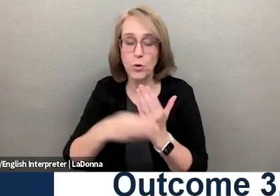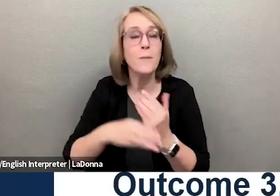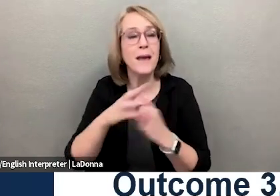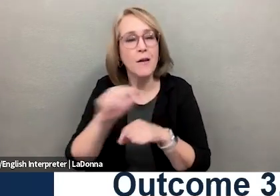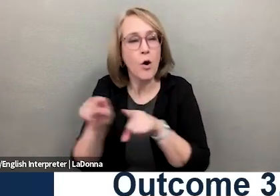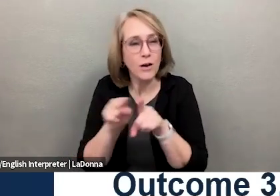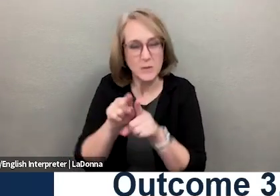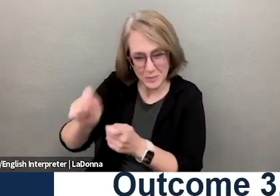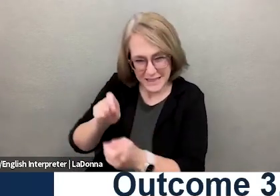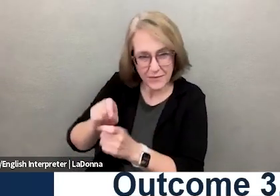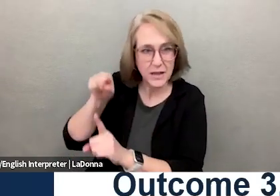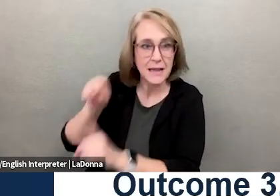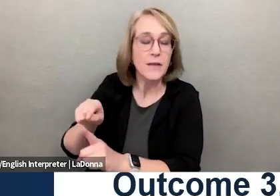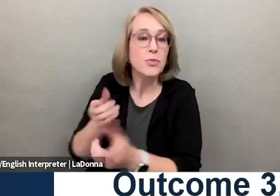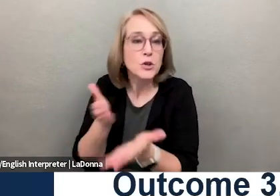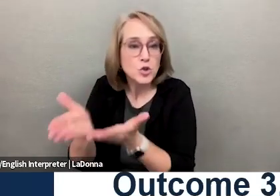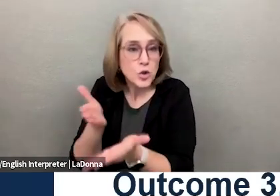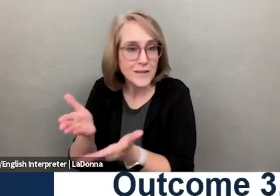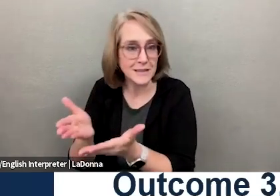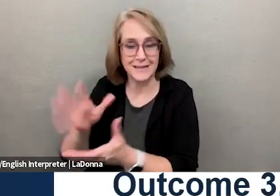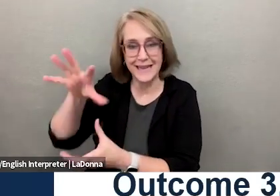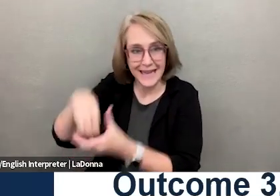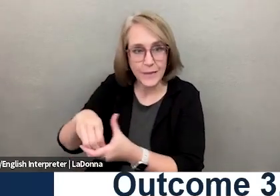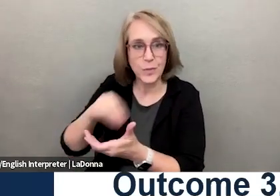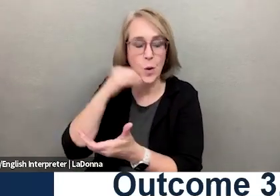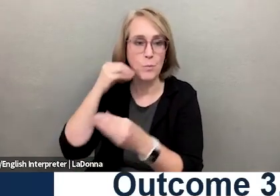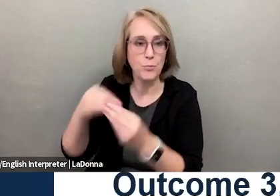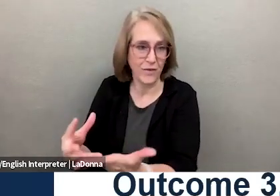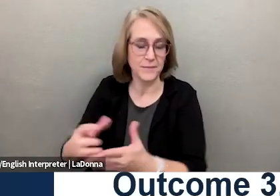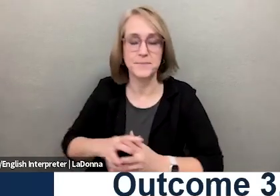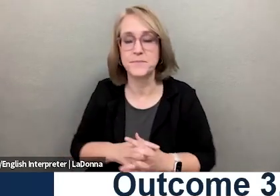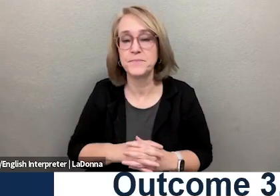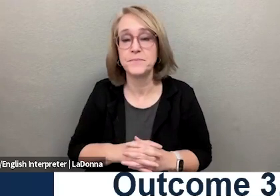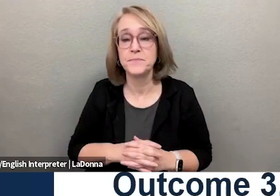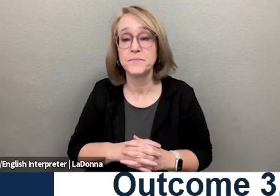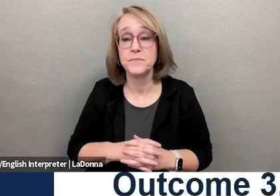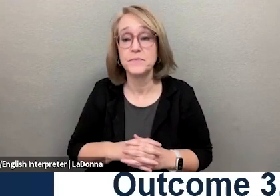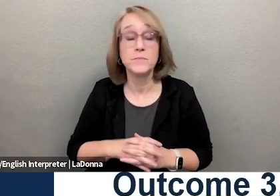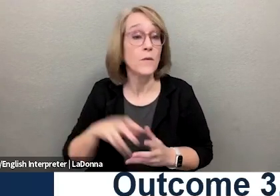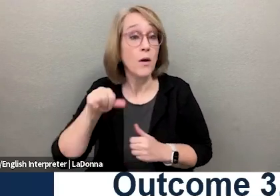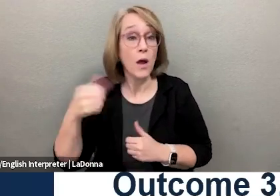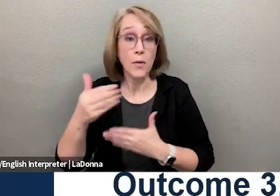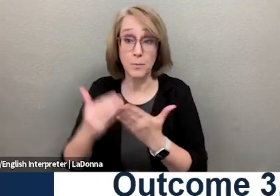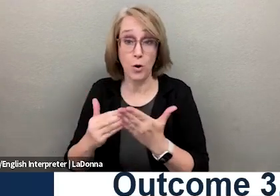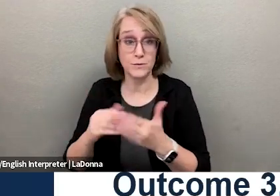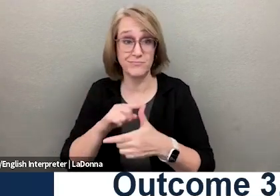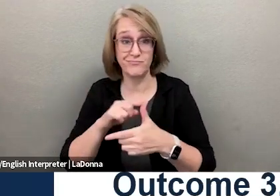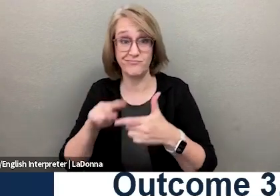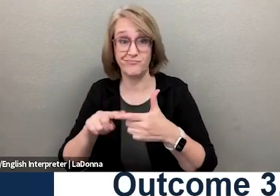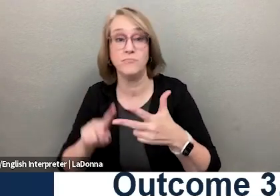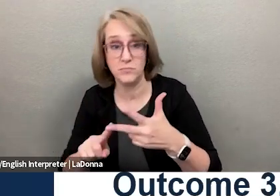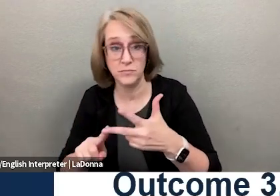and support the older adult to live well at home. And in addition to that, there is another section of the Act, which is